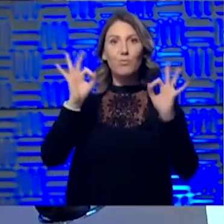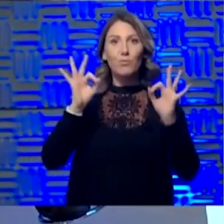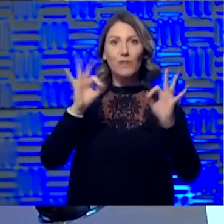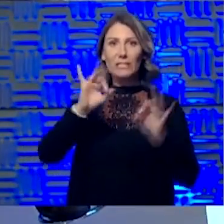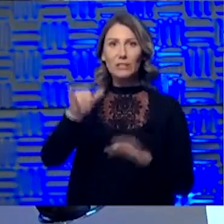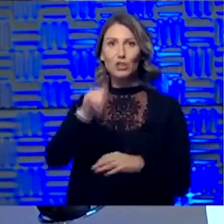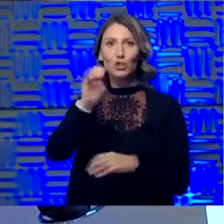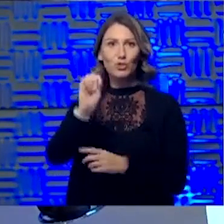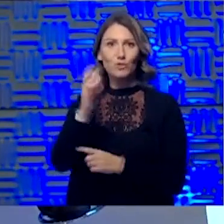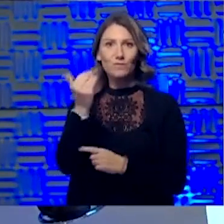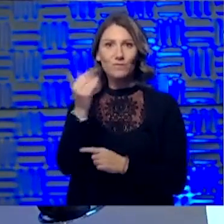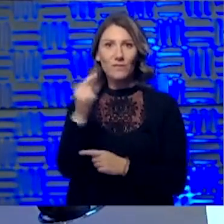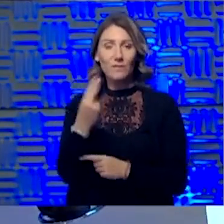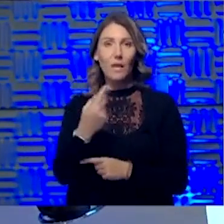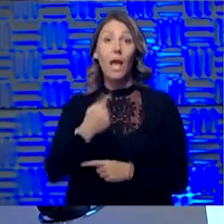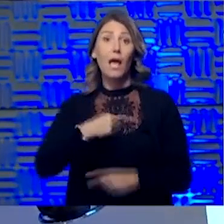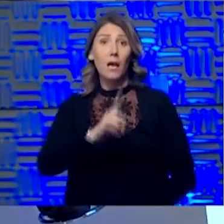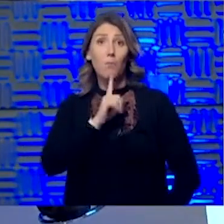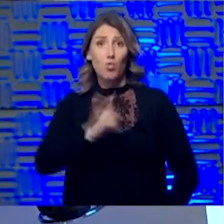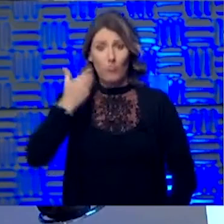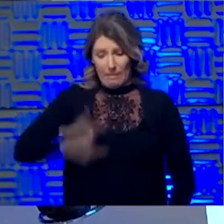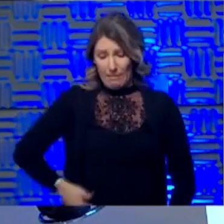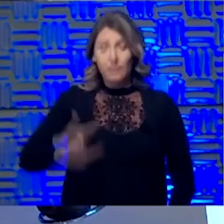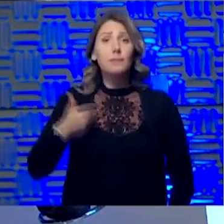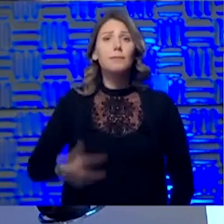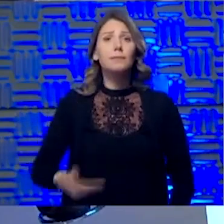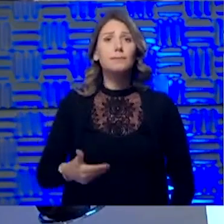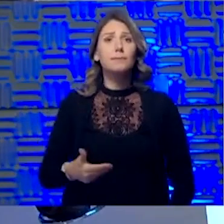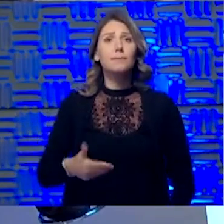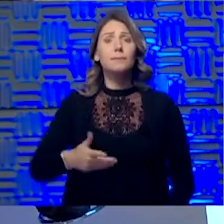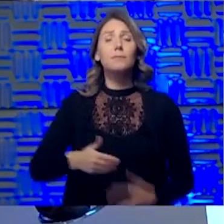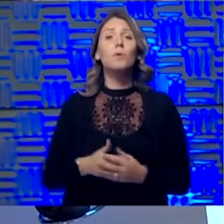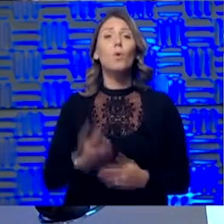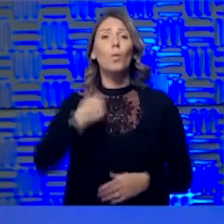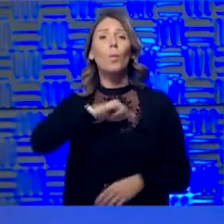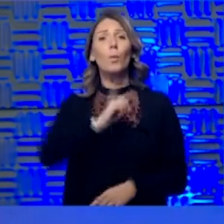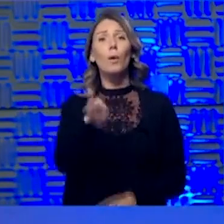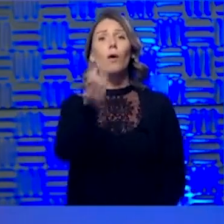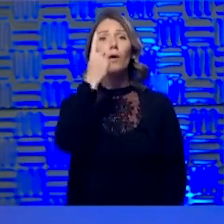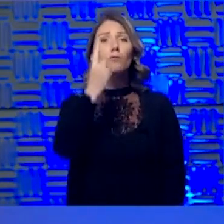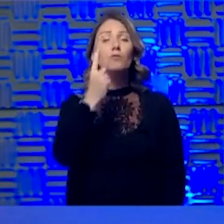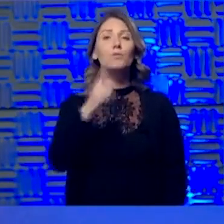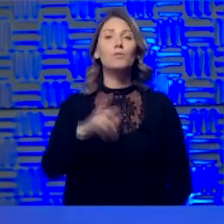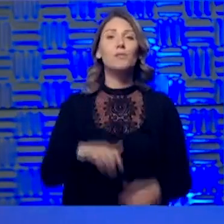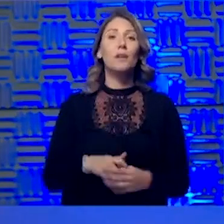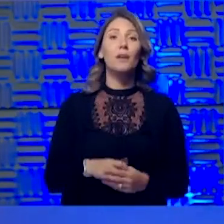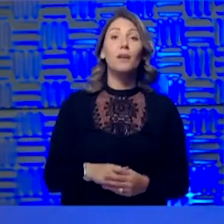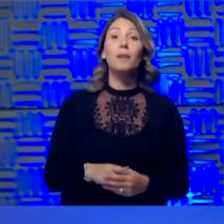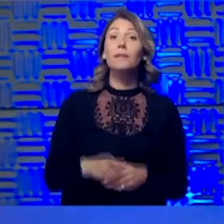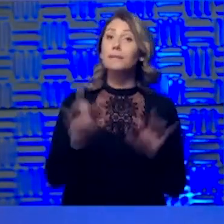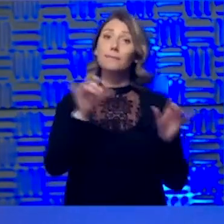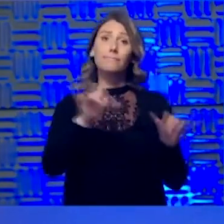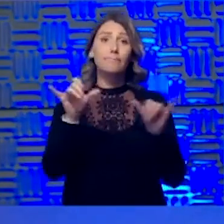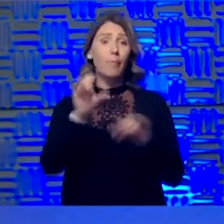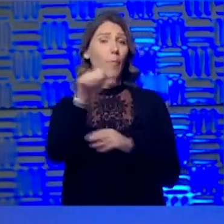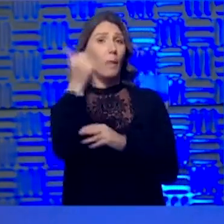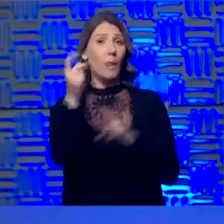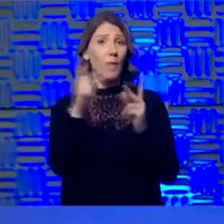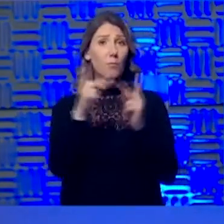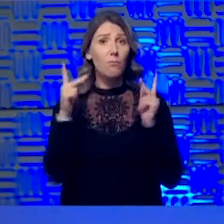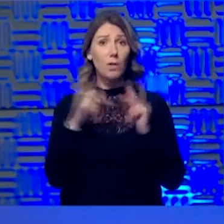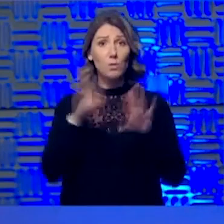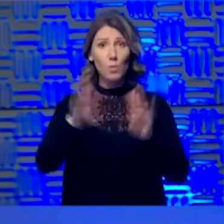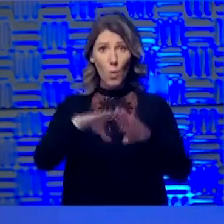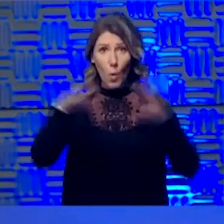a realist. I'm pragmatic. We understand as well as other places have opened up around the